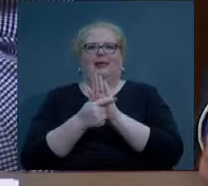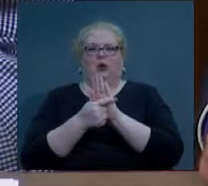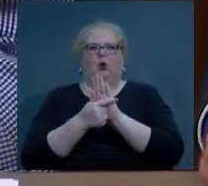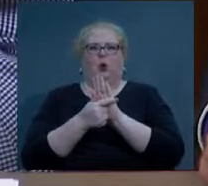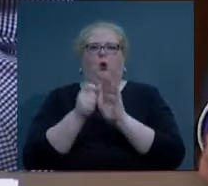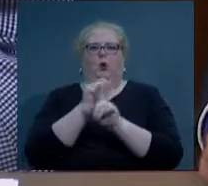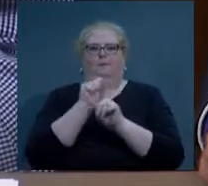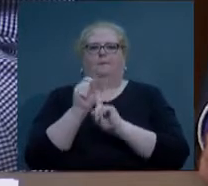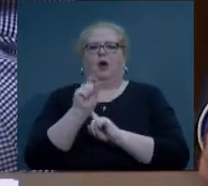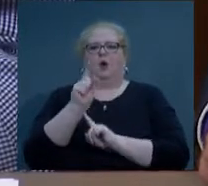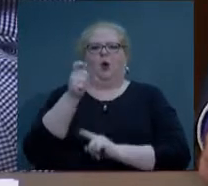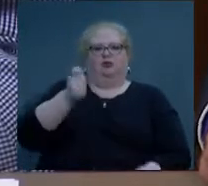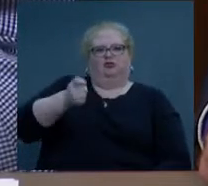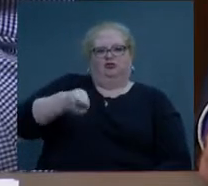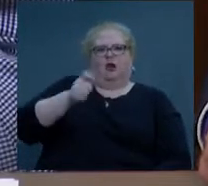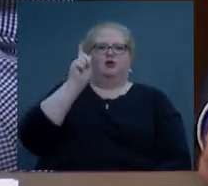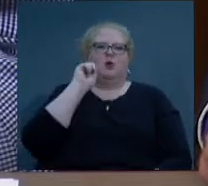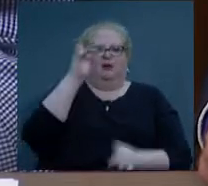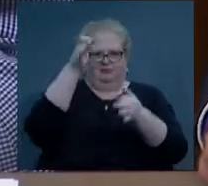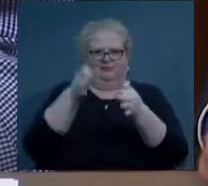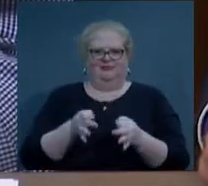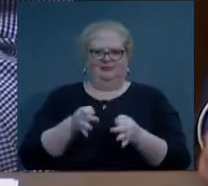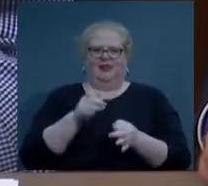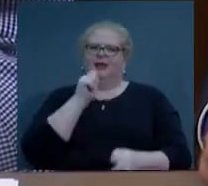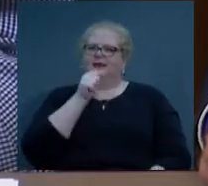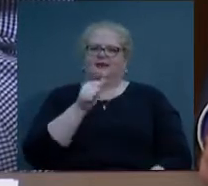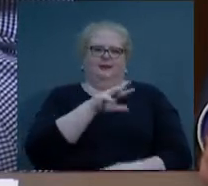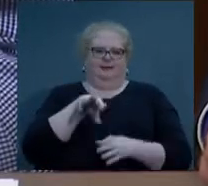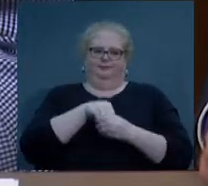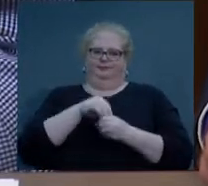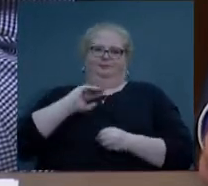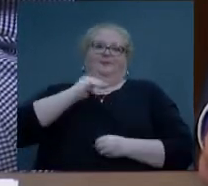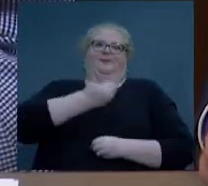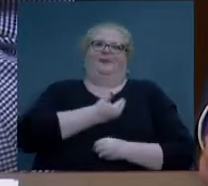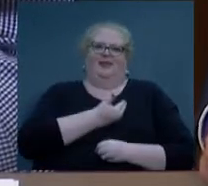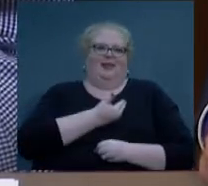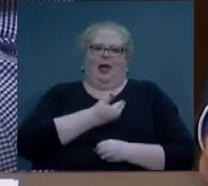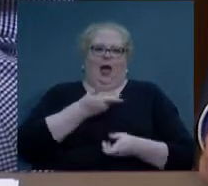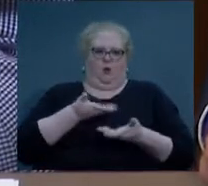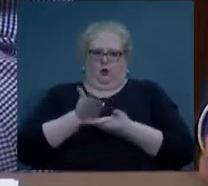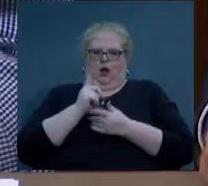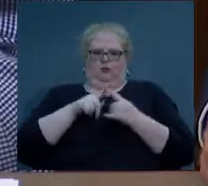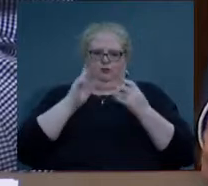resolve and not under the purview of either our subdivision ordinance or the planning commission